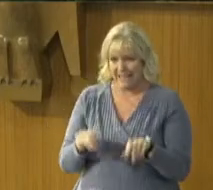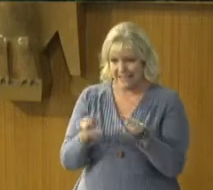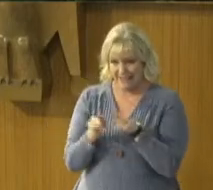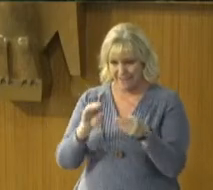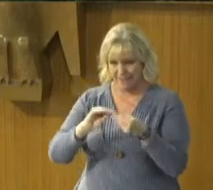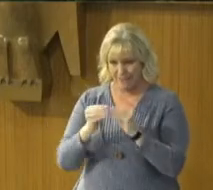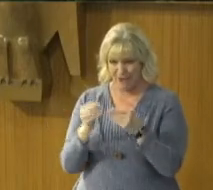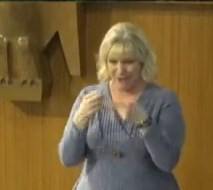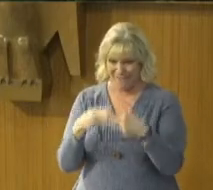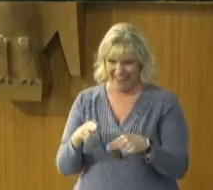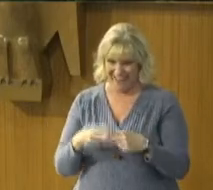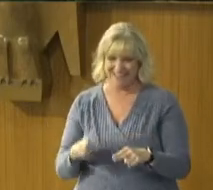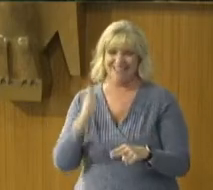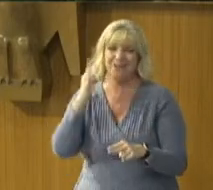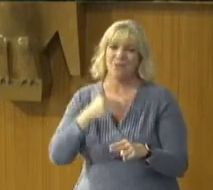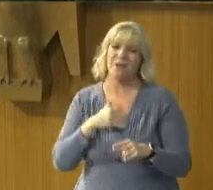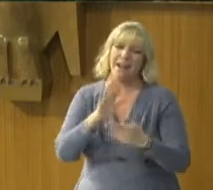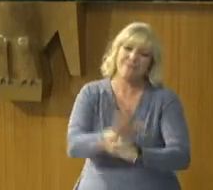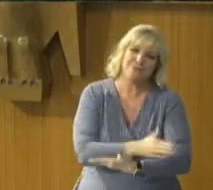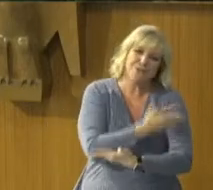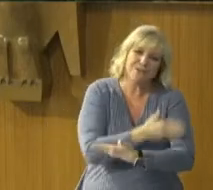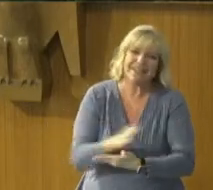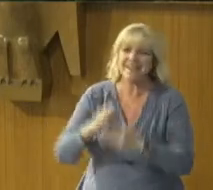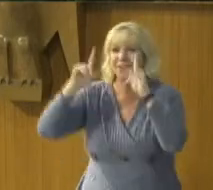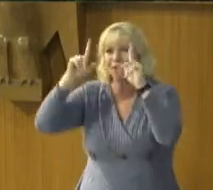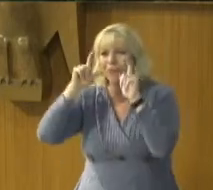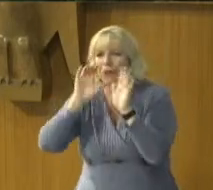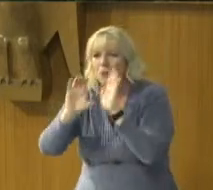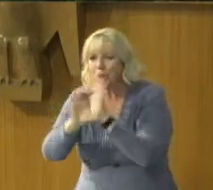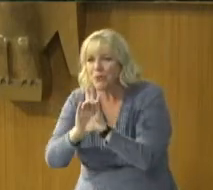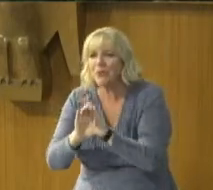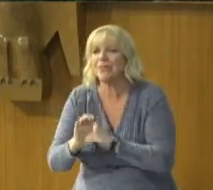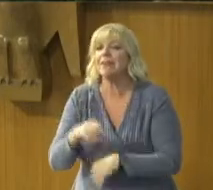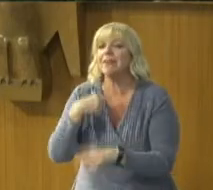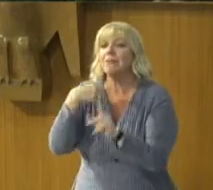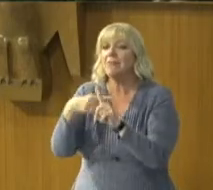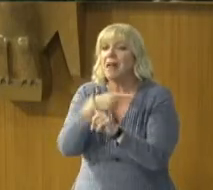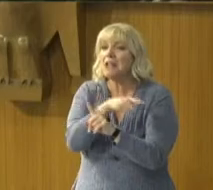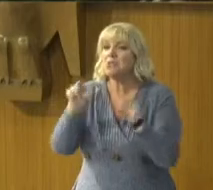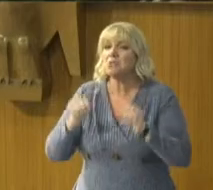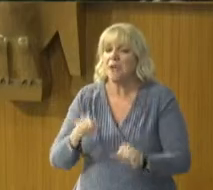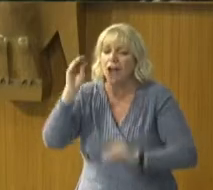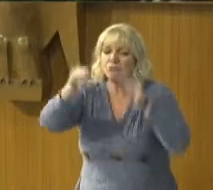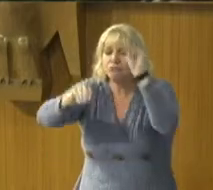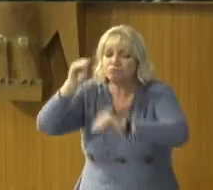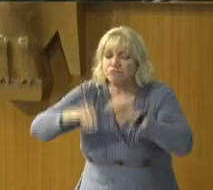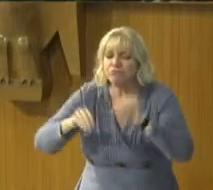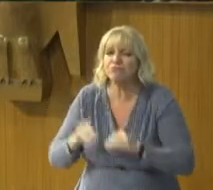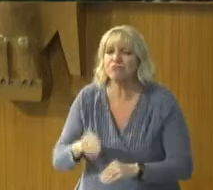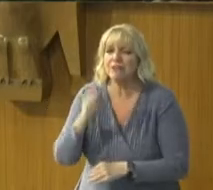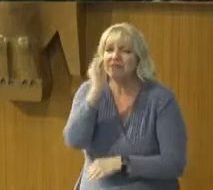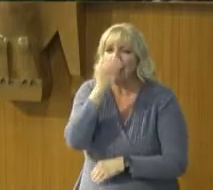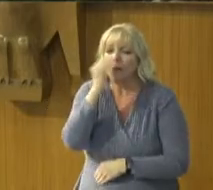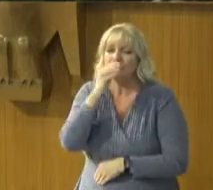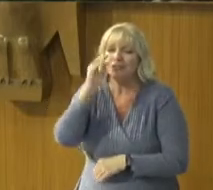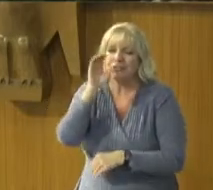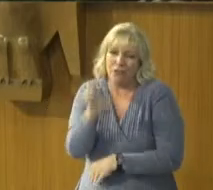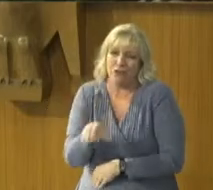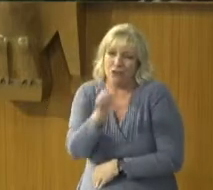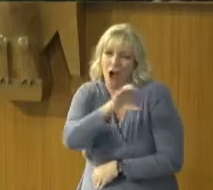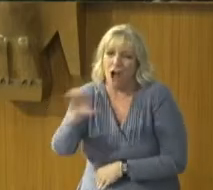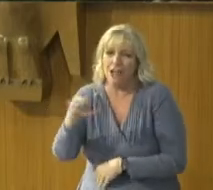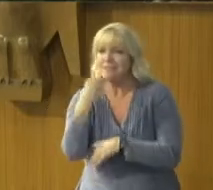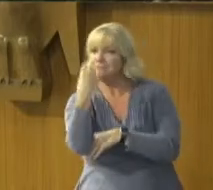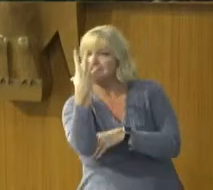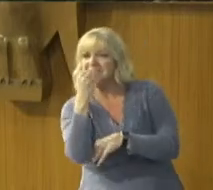be music playing, a photo booth for you. We also invite you to put flowers on our beautiful flowering cross and take pictures together